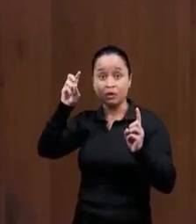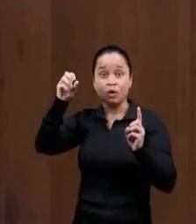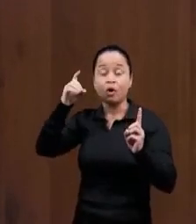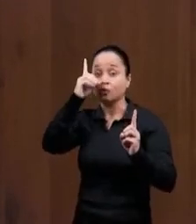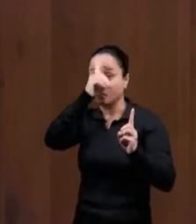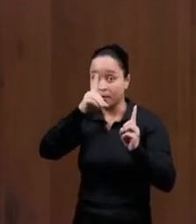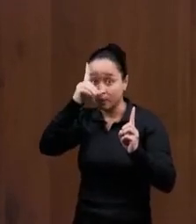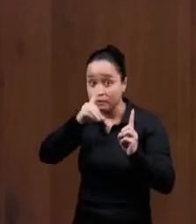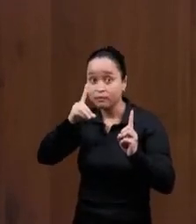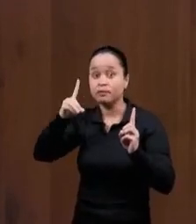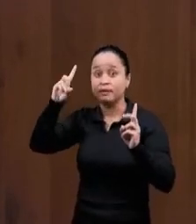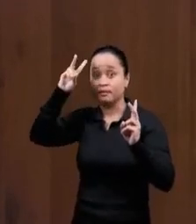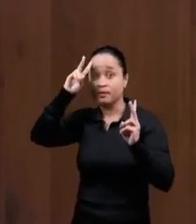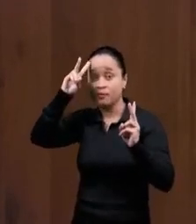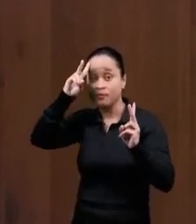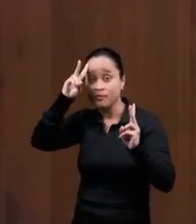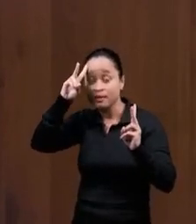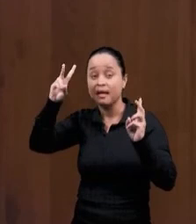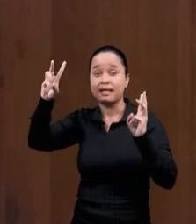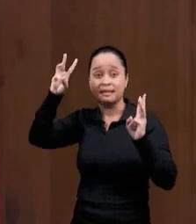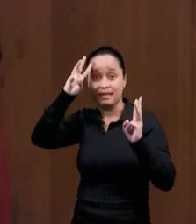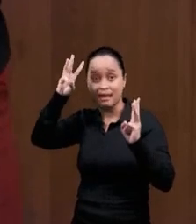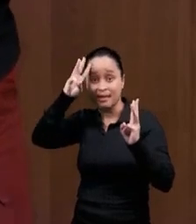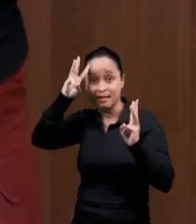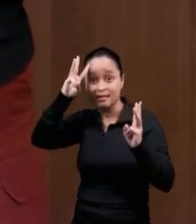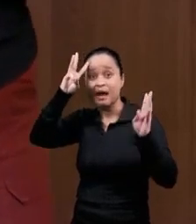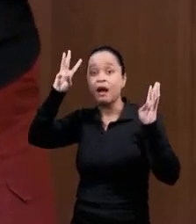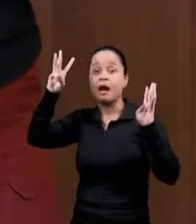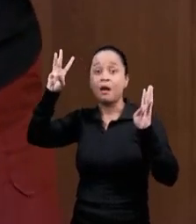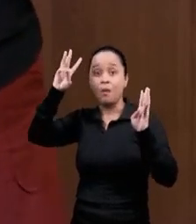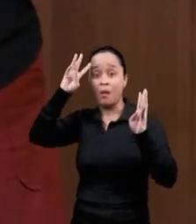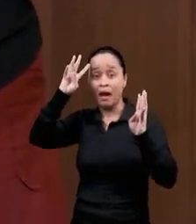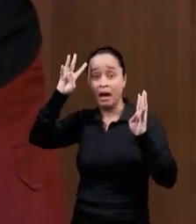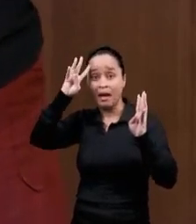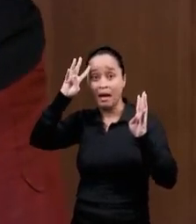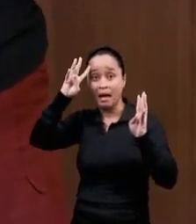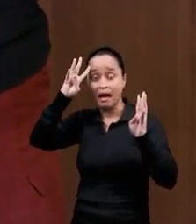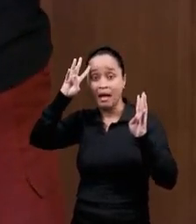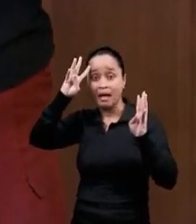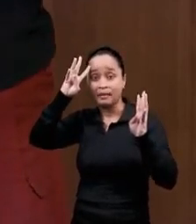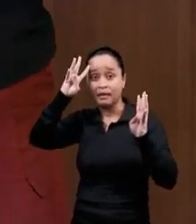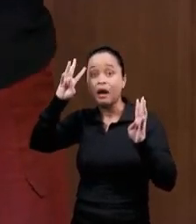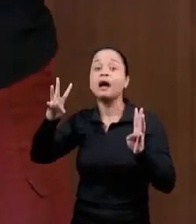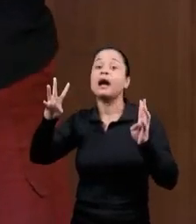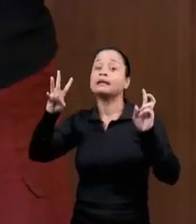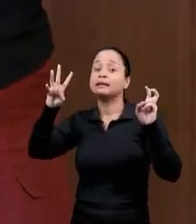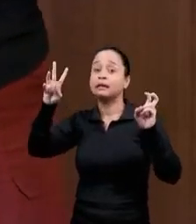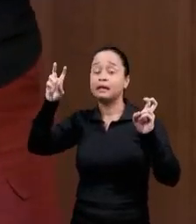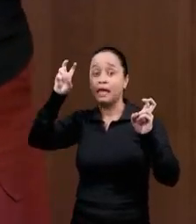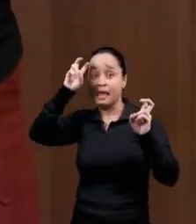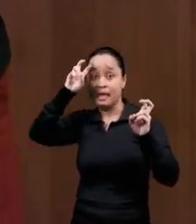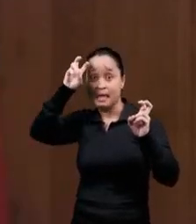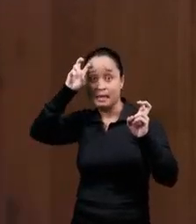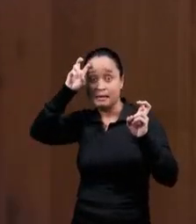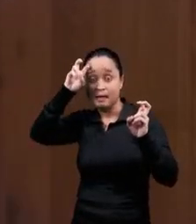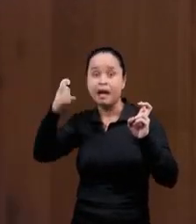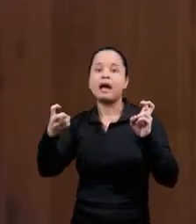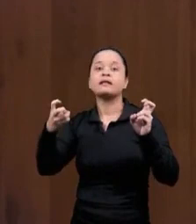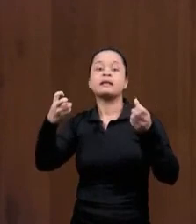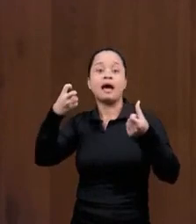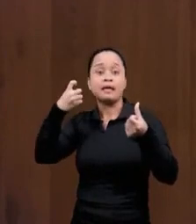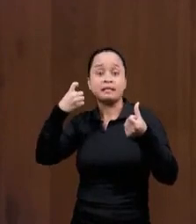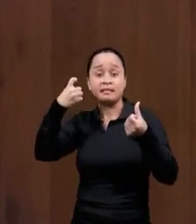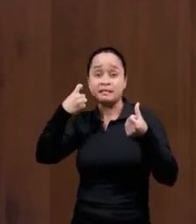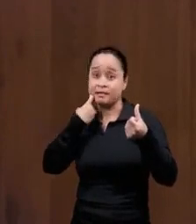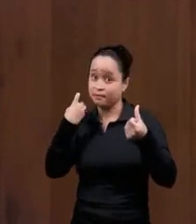day, it was the day of rest. Nobody could work. Nobody could do anything, not even cook food. You had to